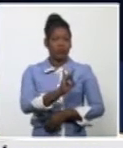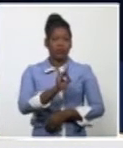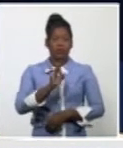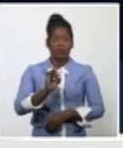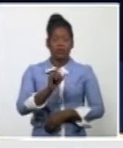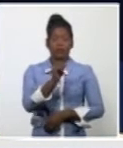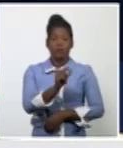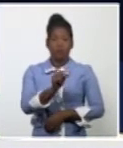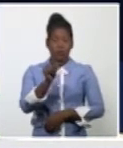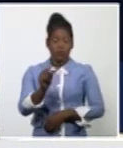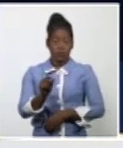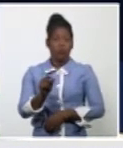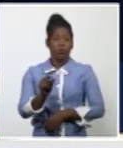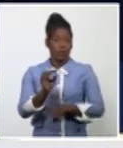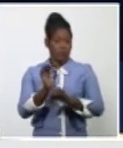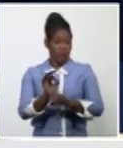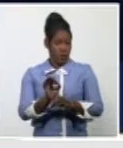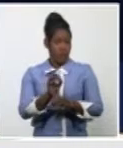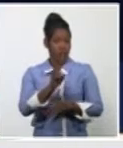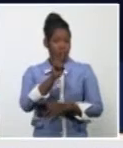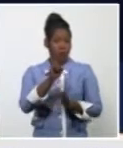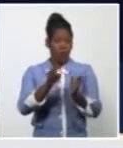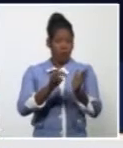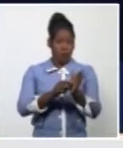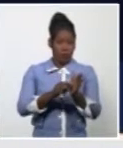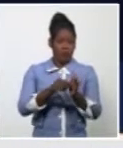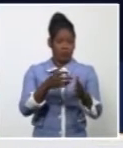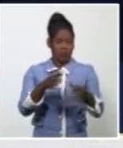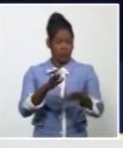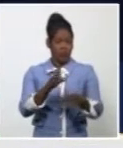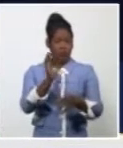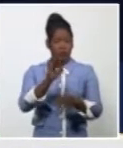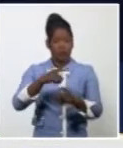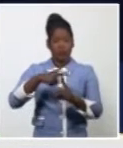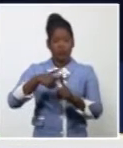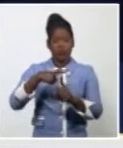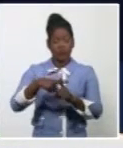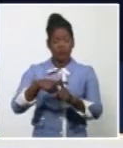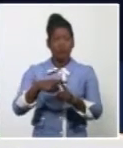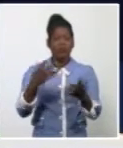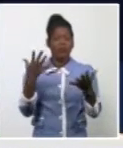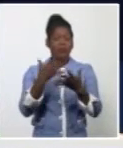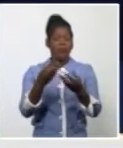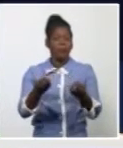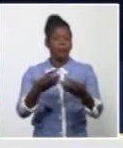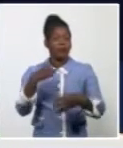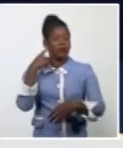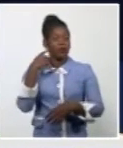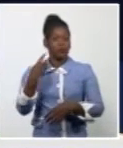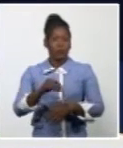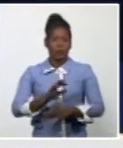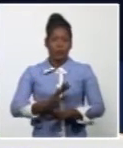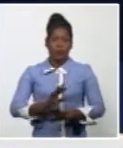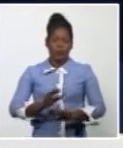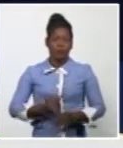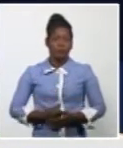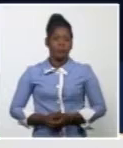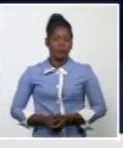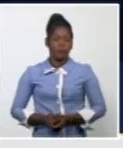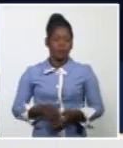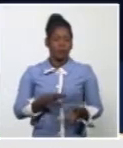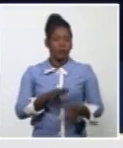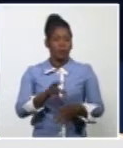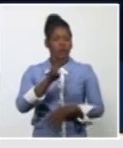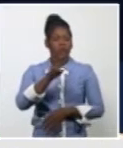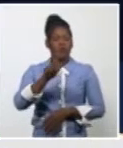for their origin. Up to now, 77 of the 2,005 cases,